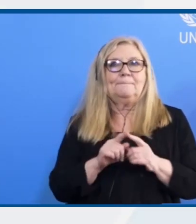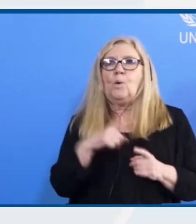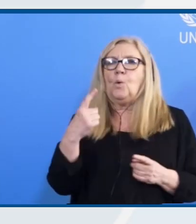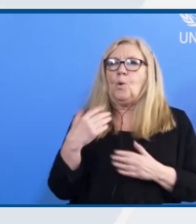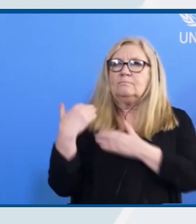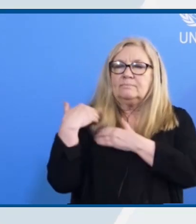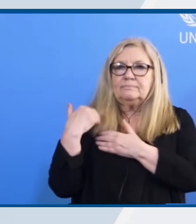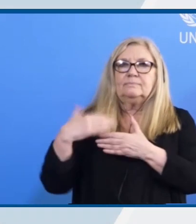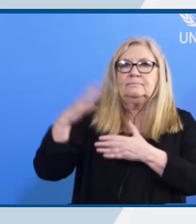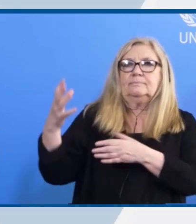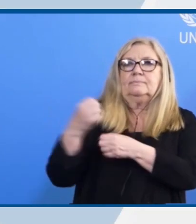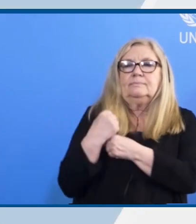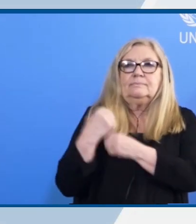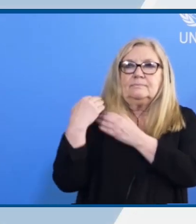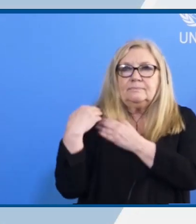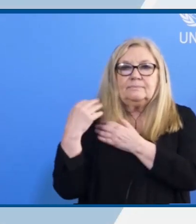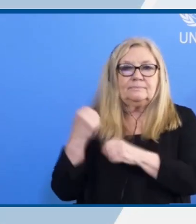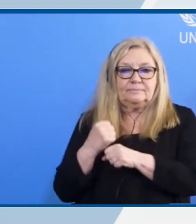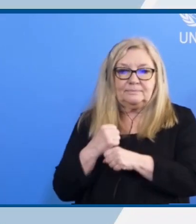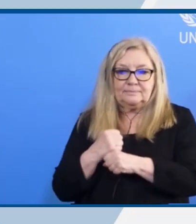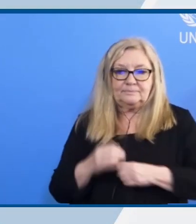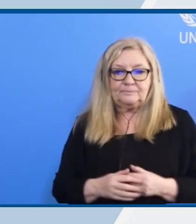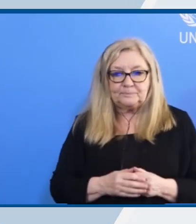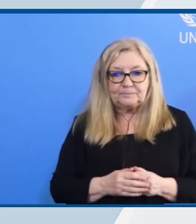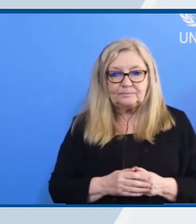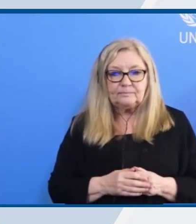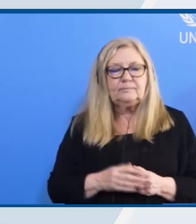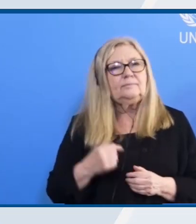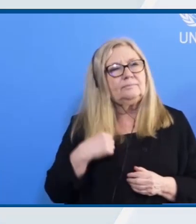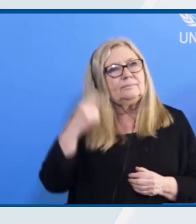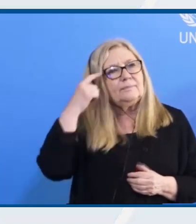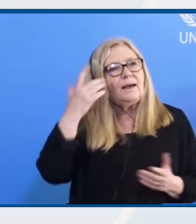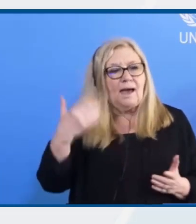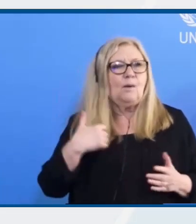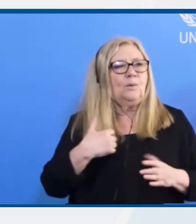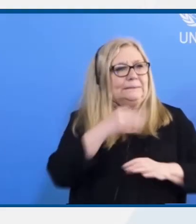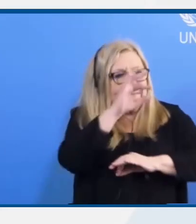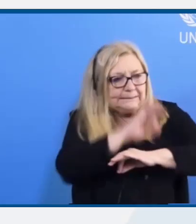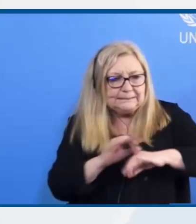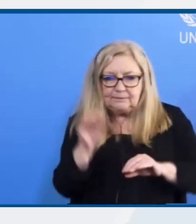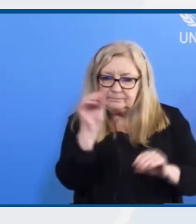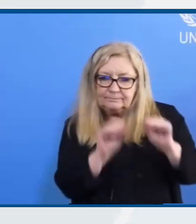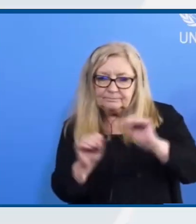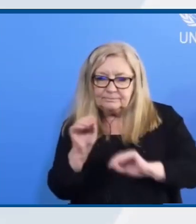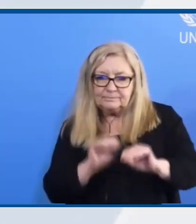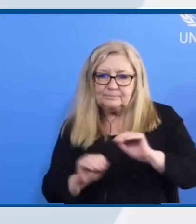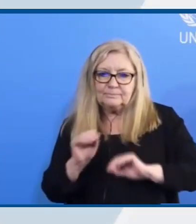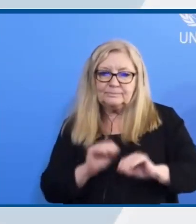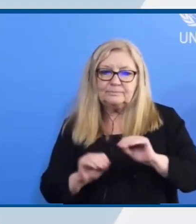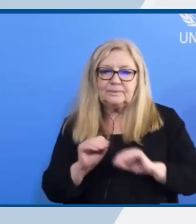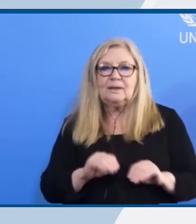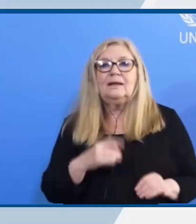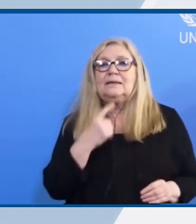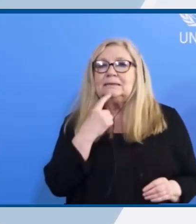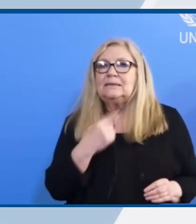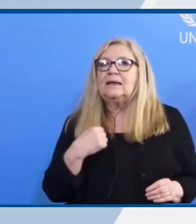is government and government various department like agriculture department, women and child